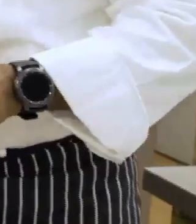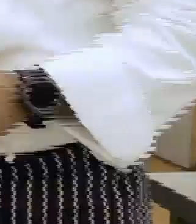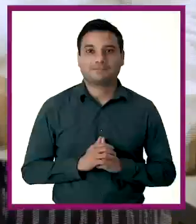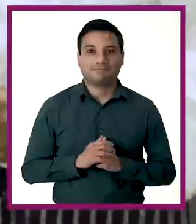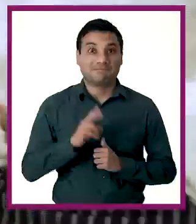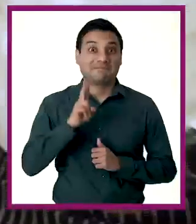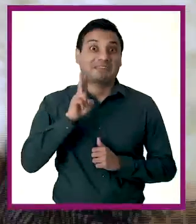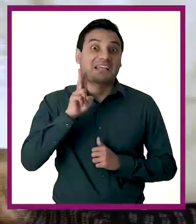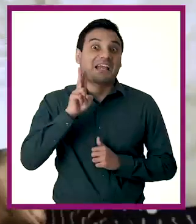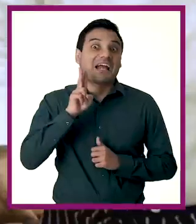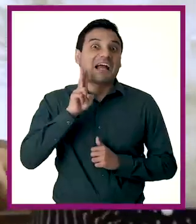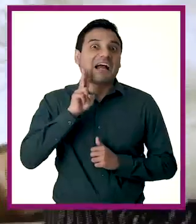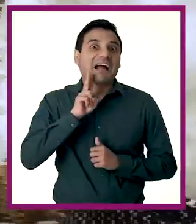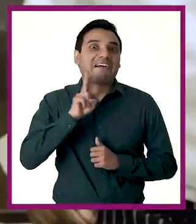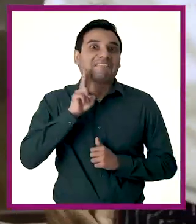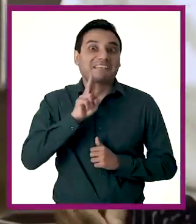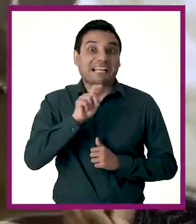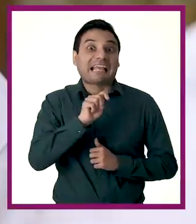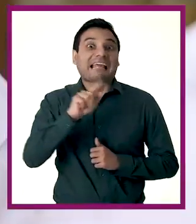Yeah. Vamos a ver qué tal.